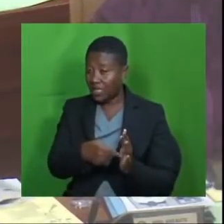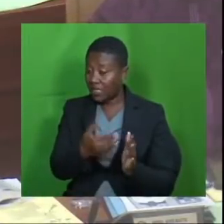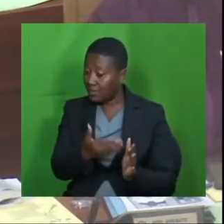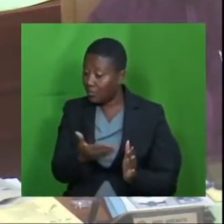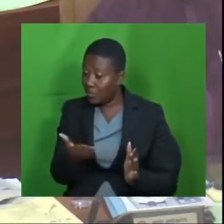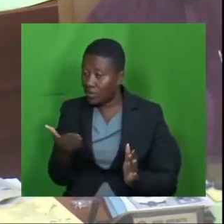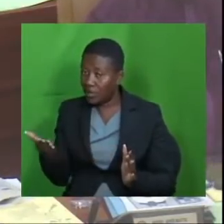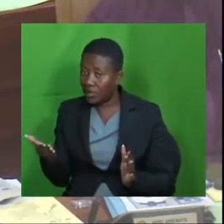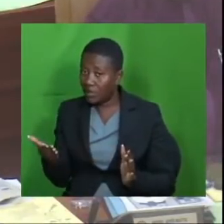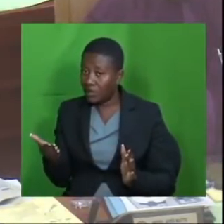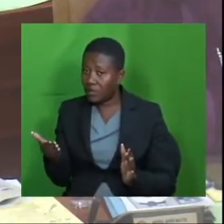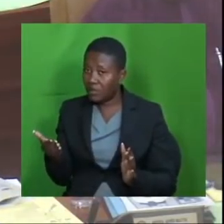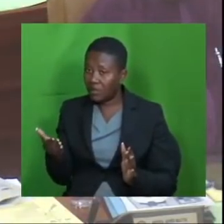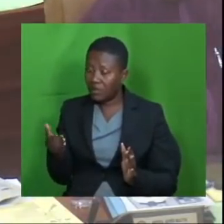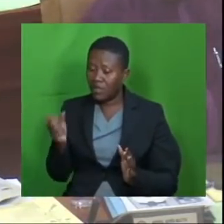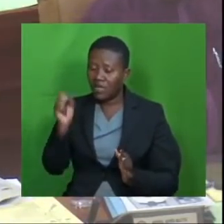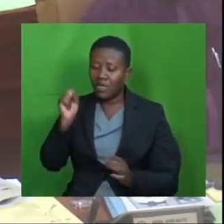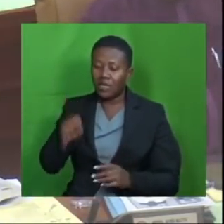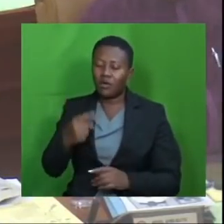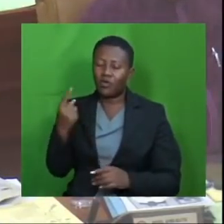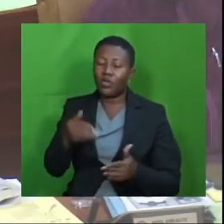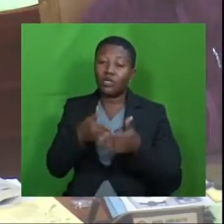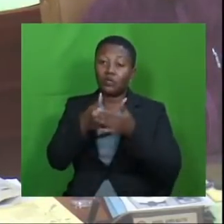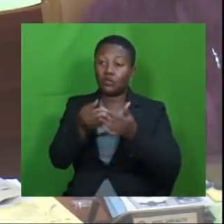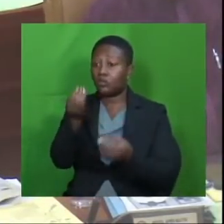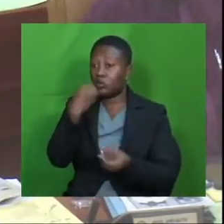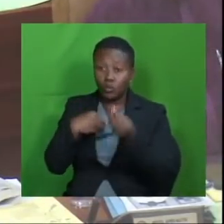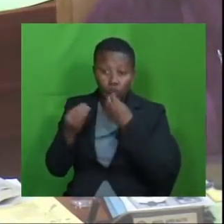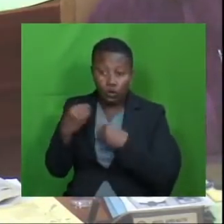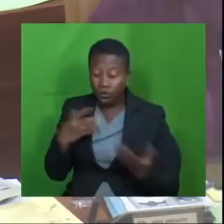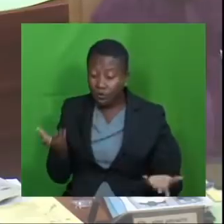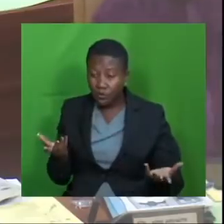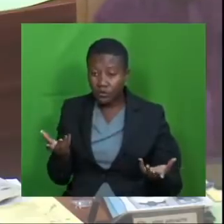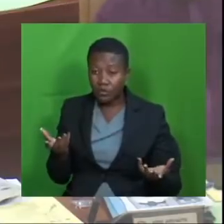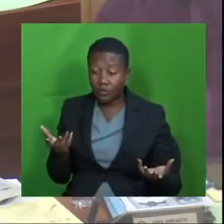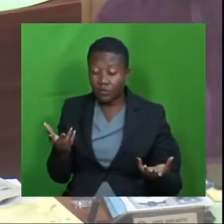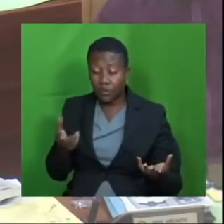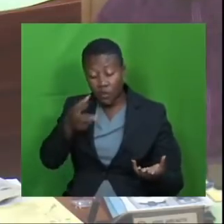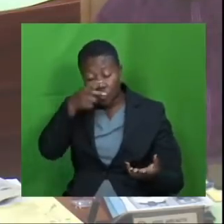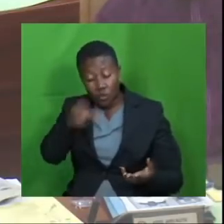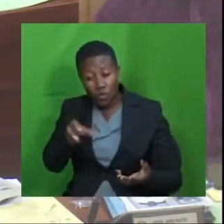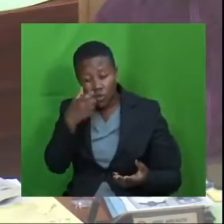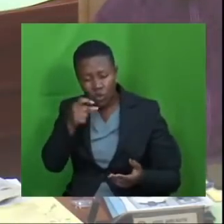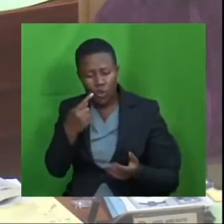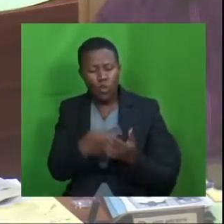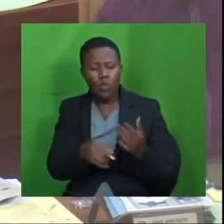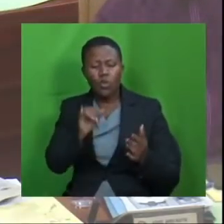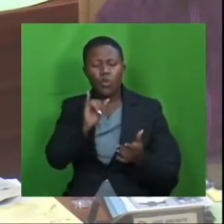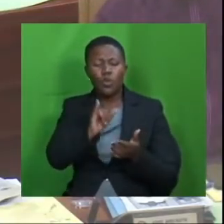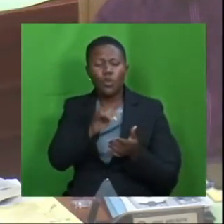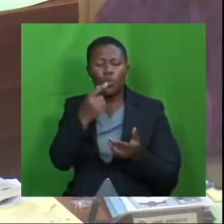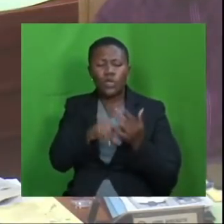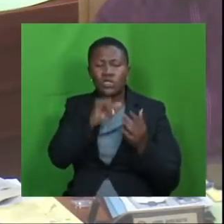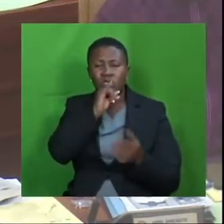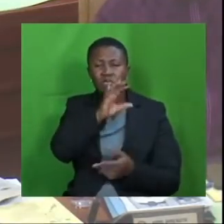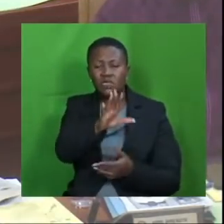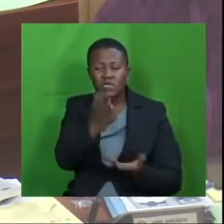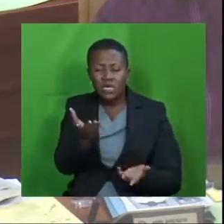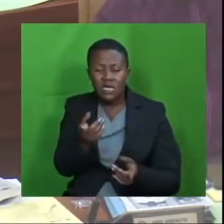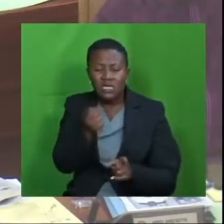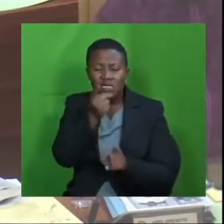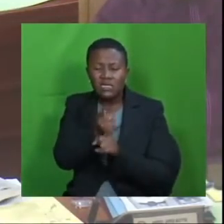be a provision for chop chop. What is your justification? What is your justification? And what will be